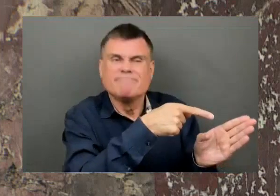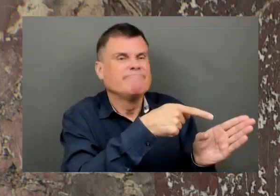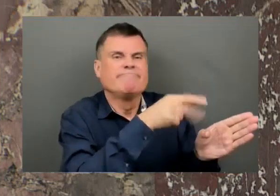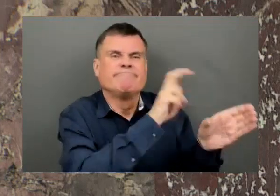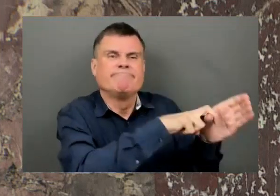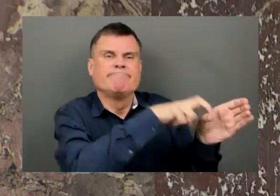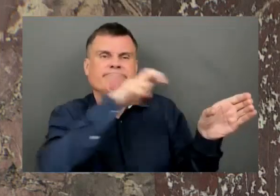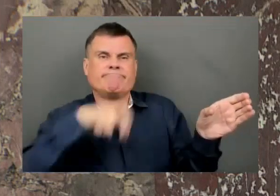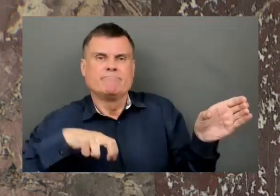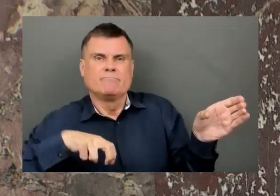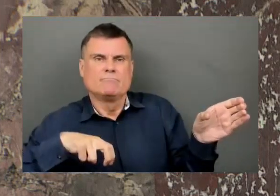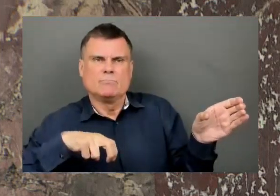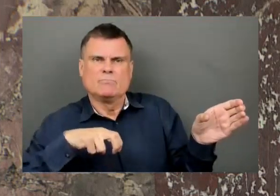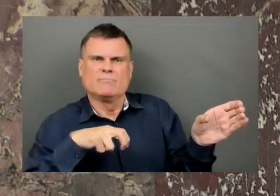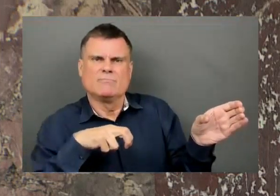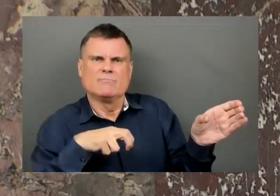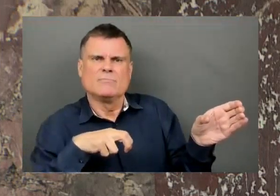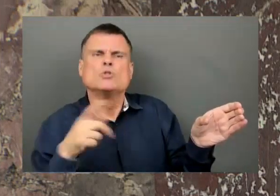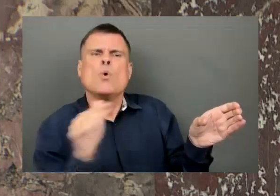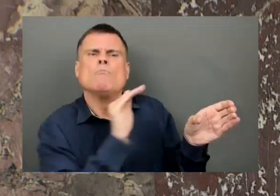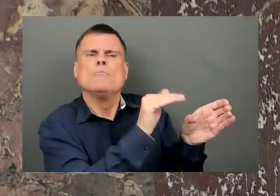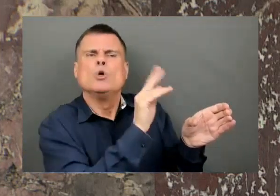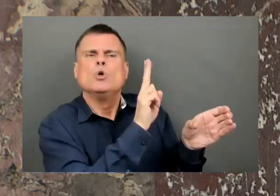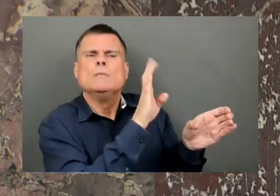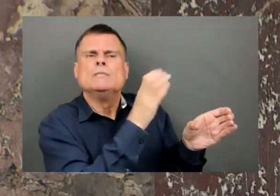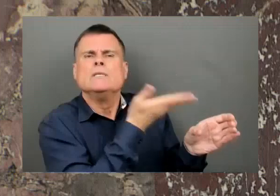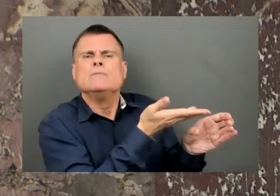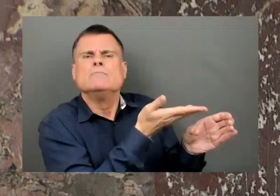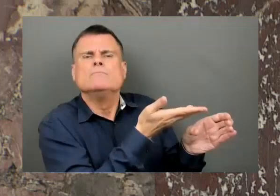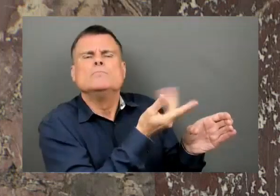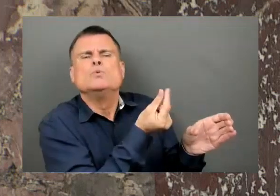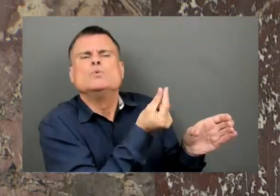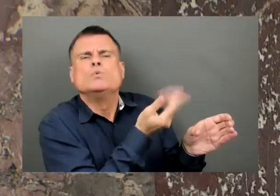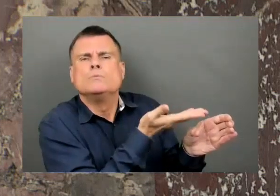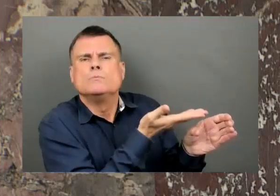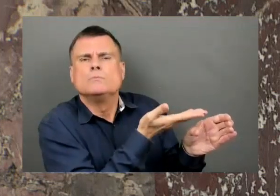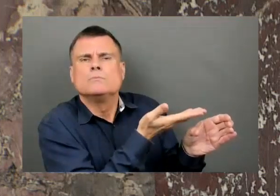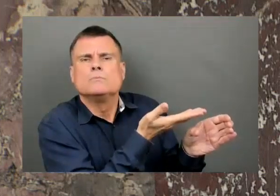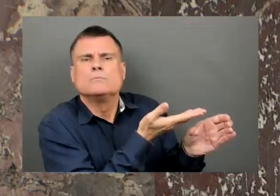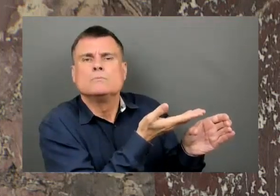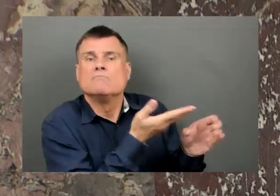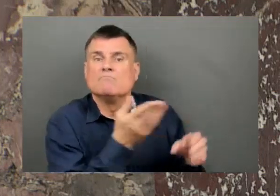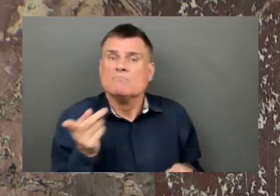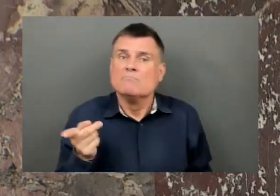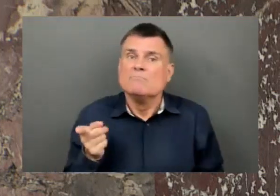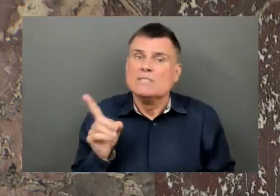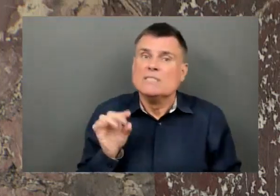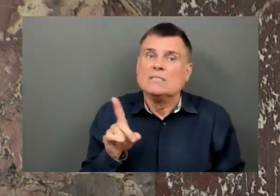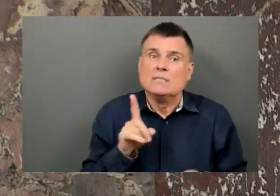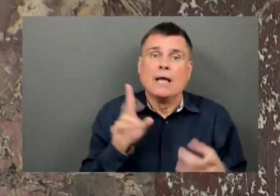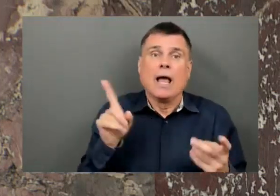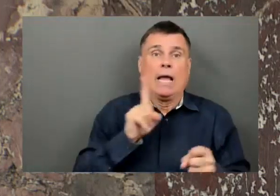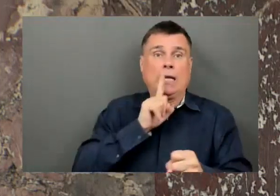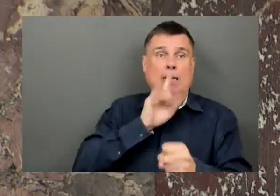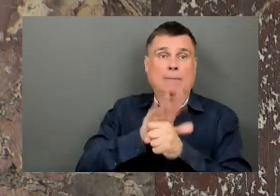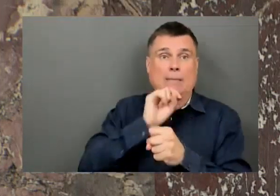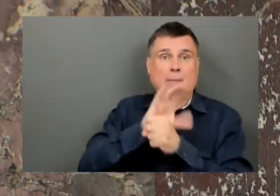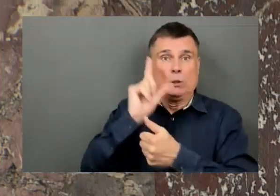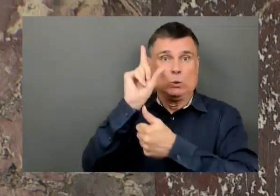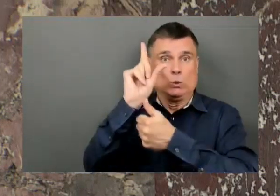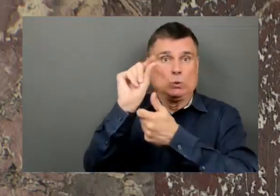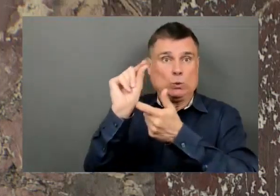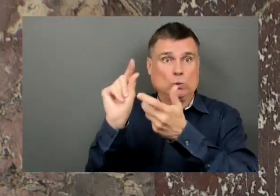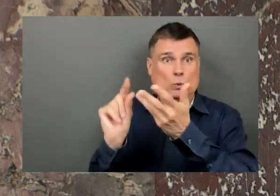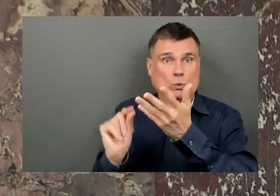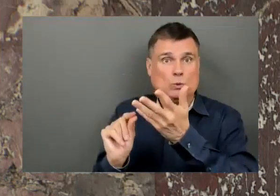do. I'm happy to bring back to this House an update on where they're at on that work. Action is absolutely needed